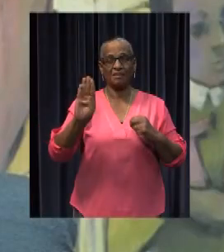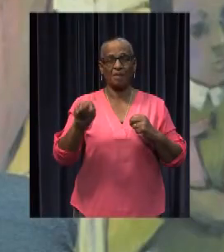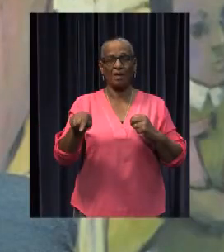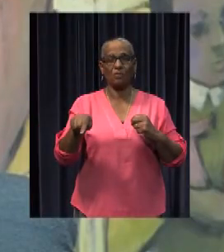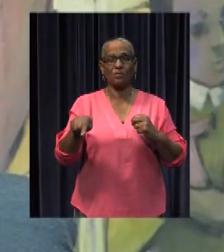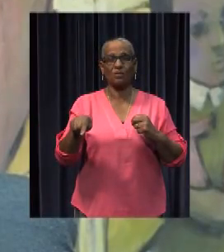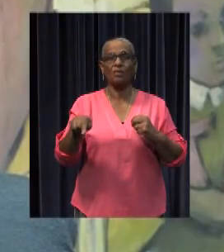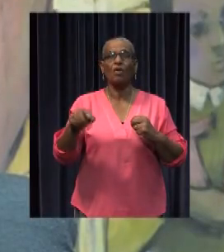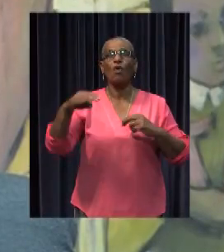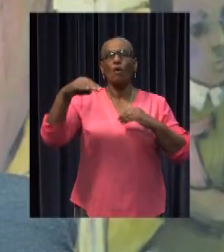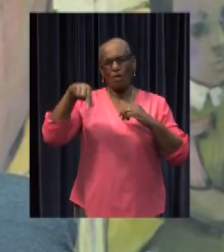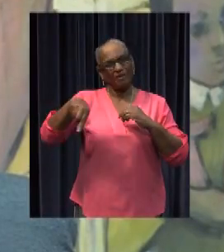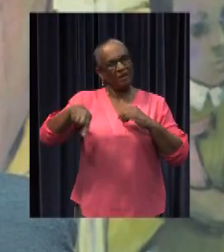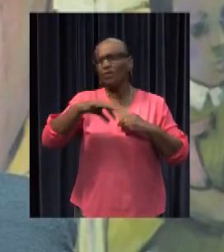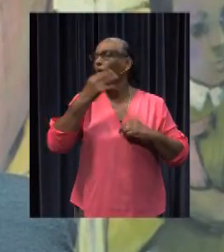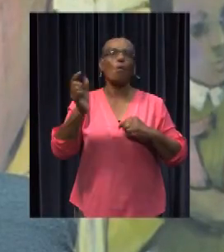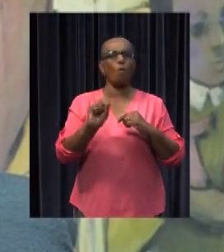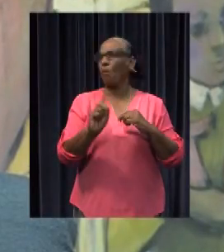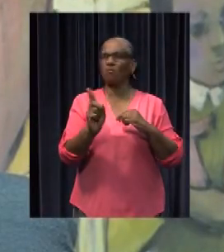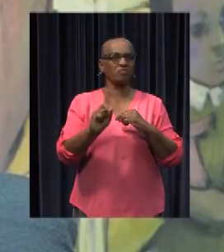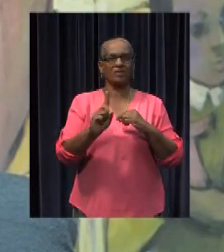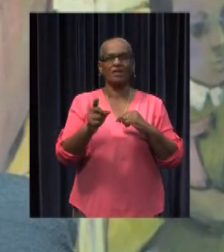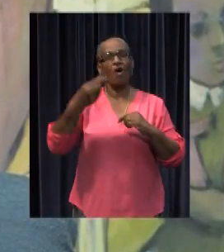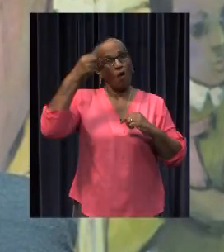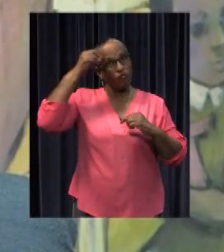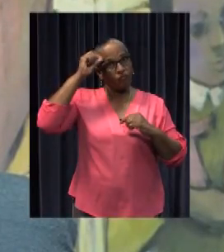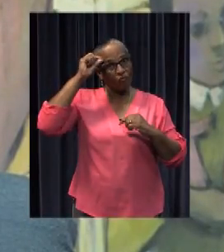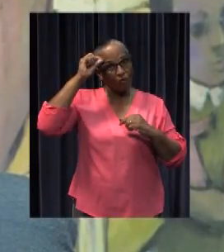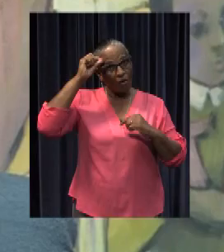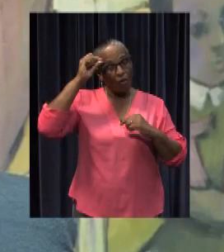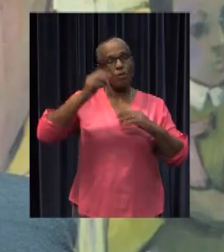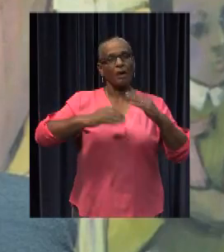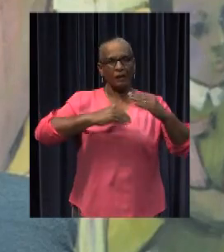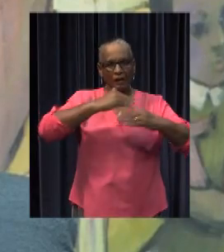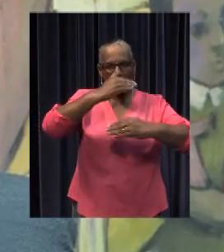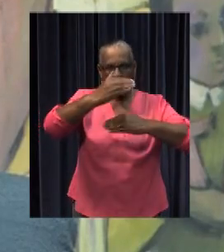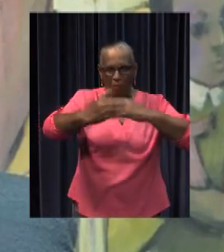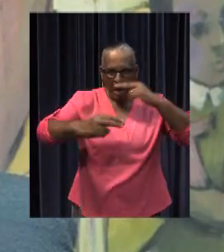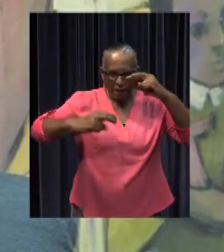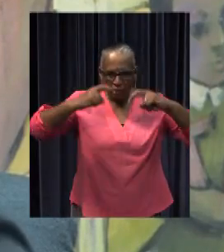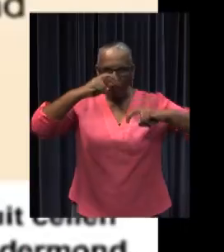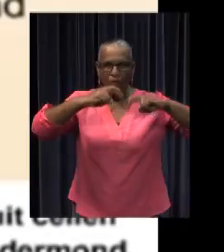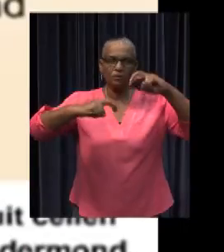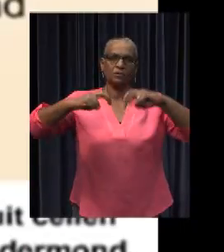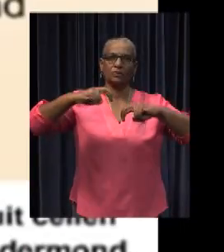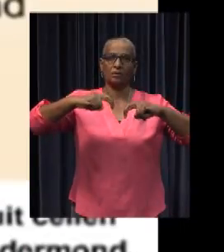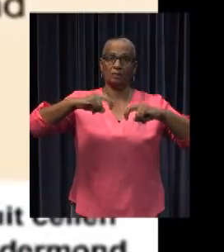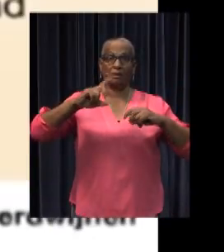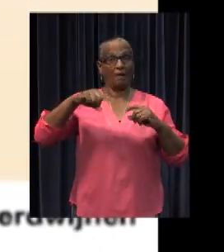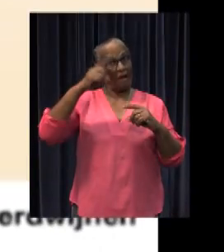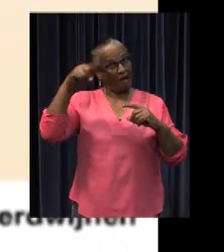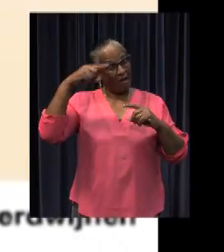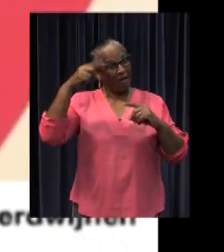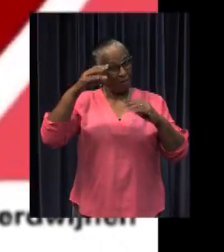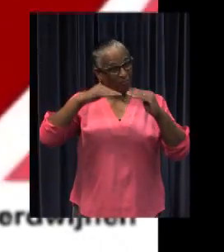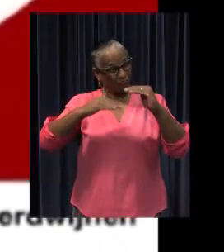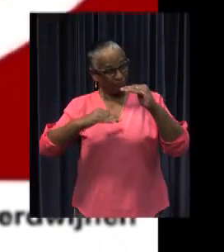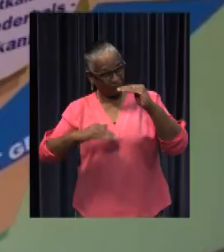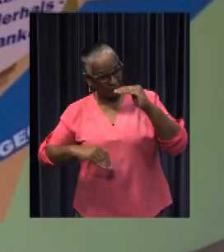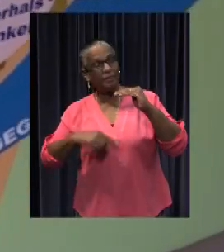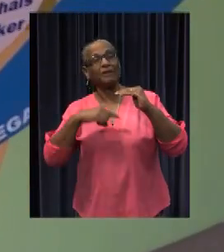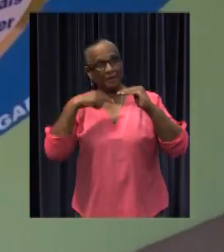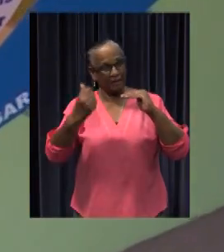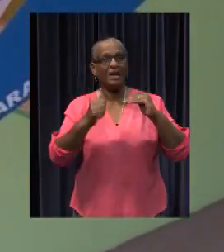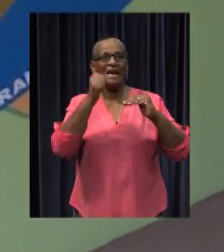Nancy Bandu, the executive director of Stichting of the Lobby Health Foundation, this is not necessary if